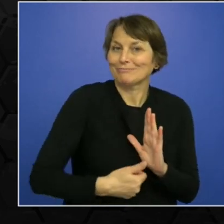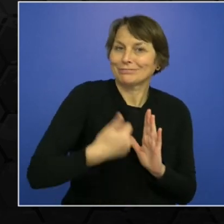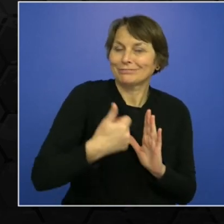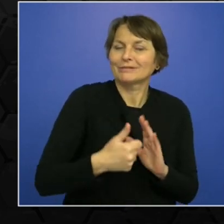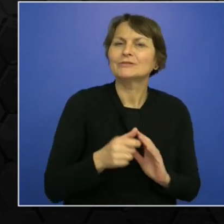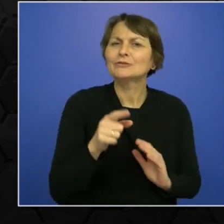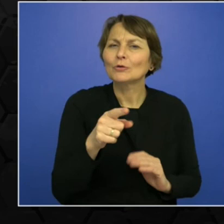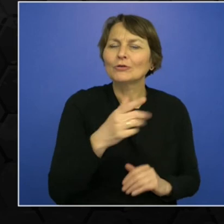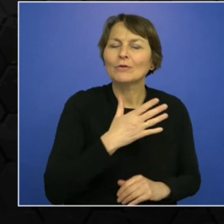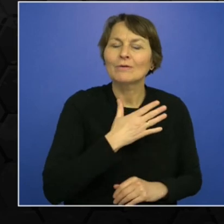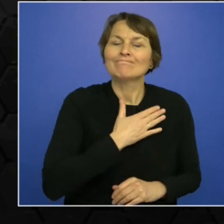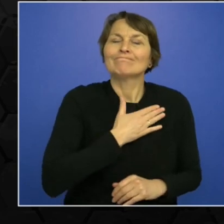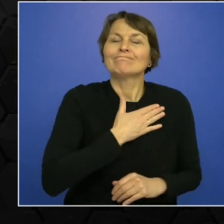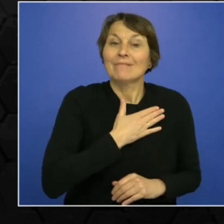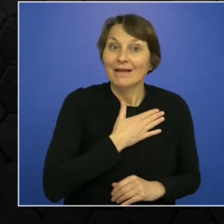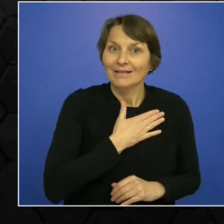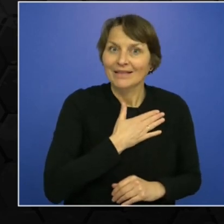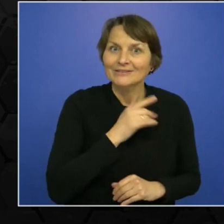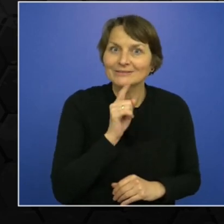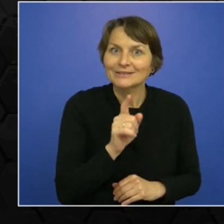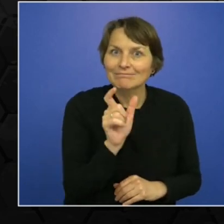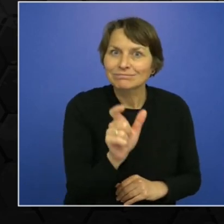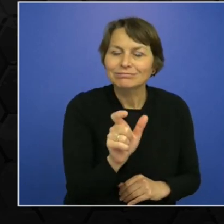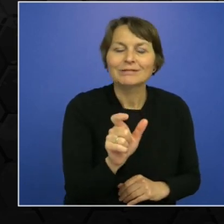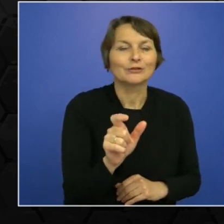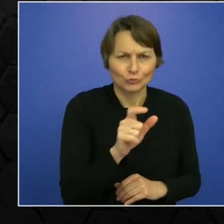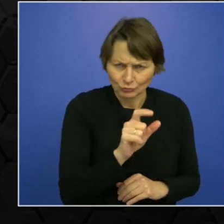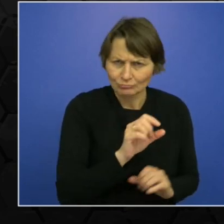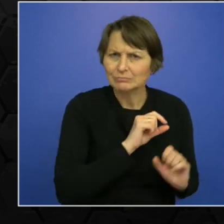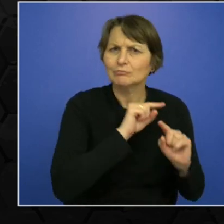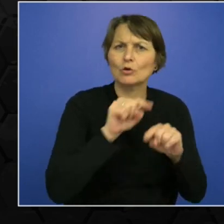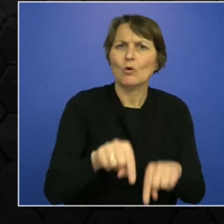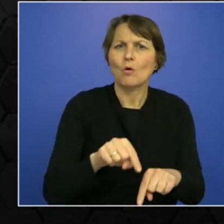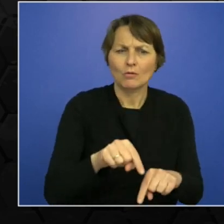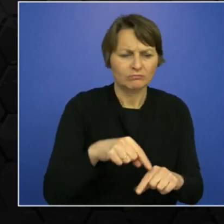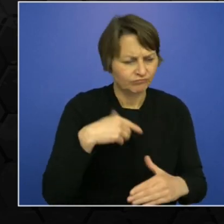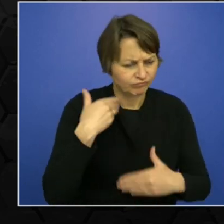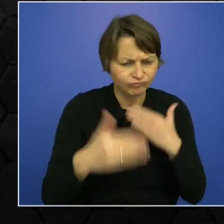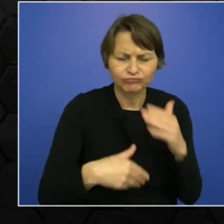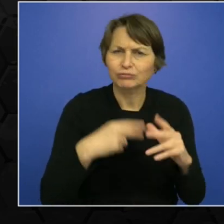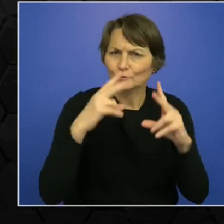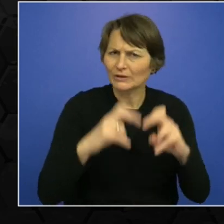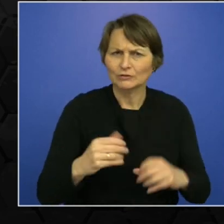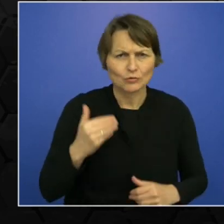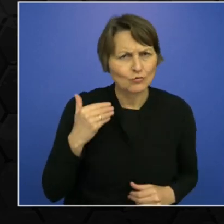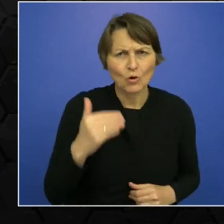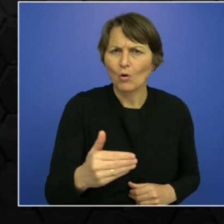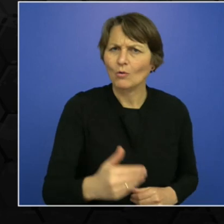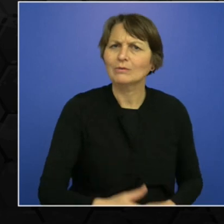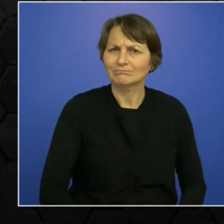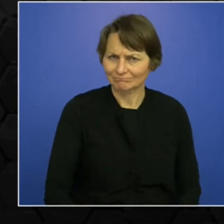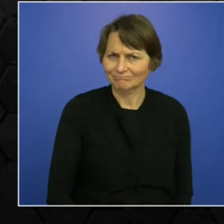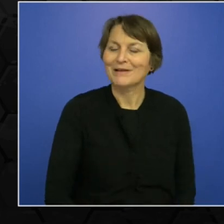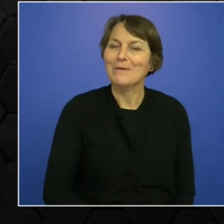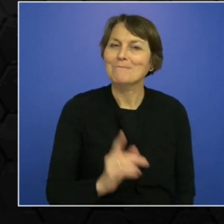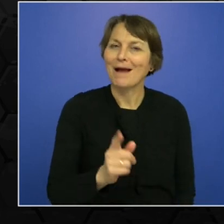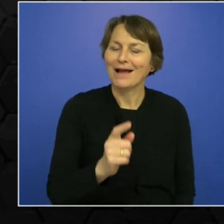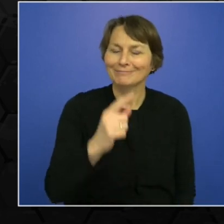passionate about, find a problem that you're passionate about solving, and go for it. That would be my advice.